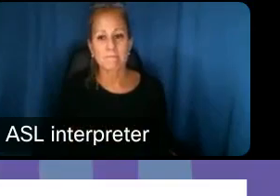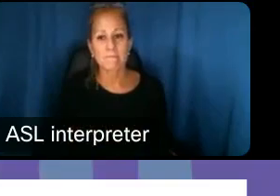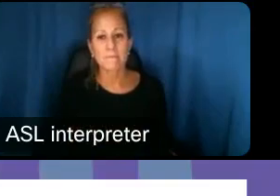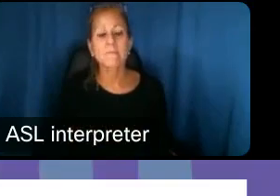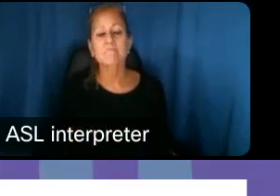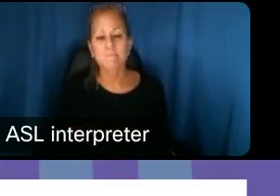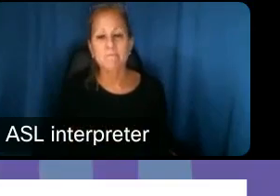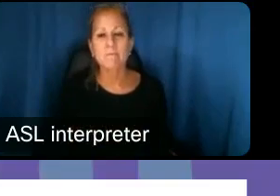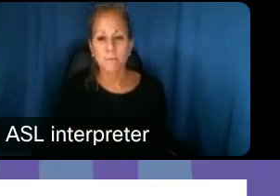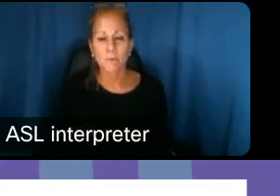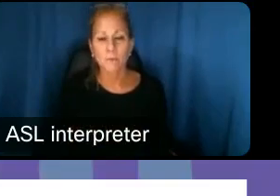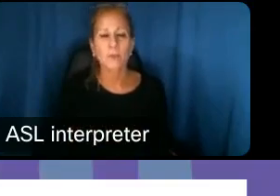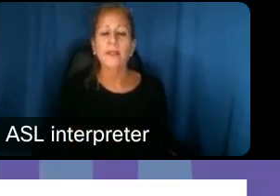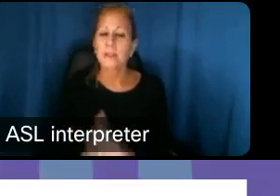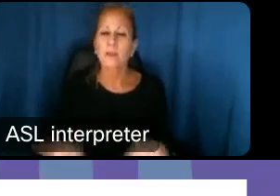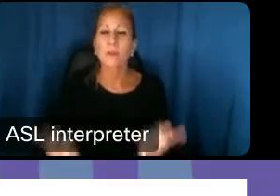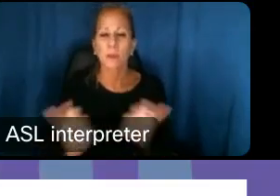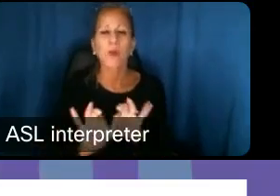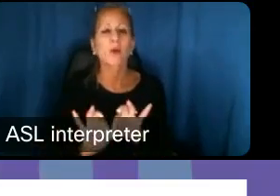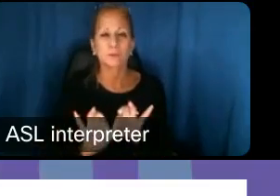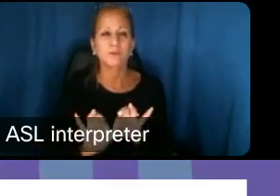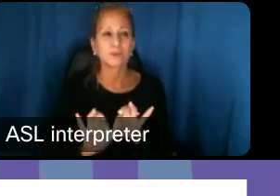And yeah, so it's very important